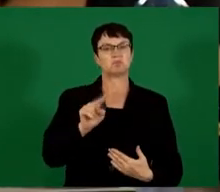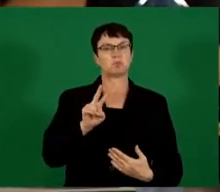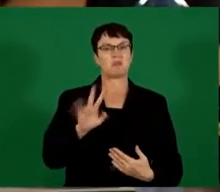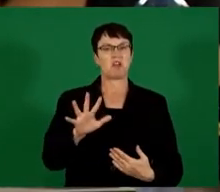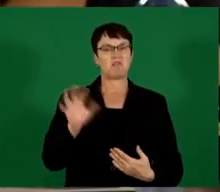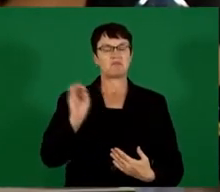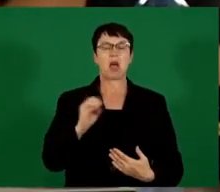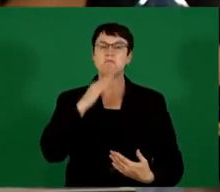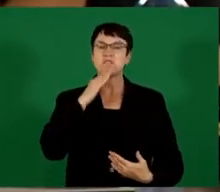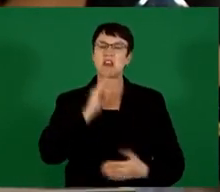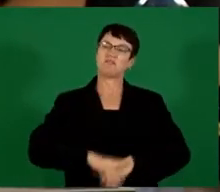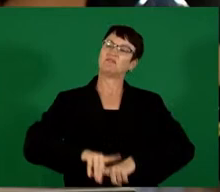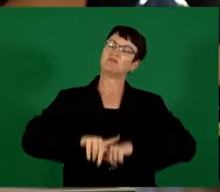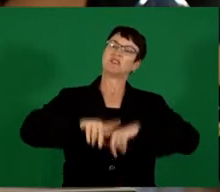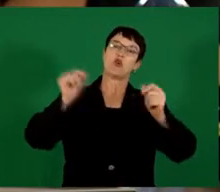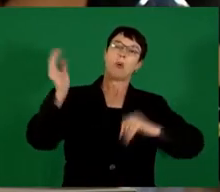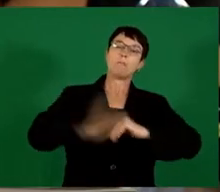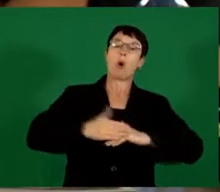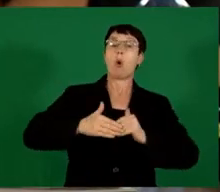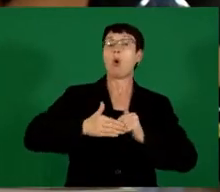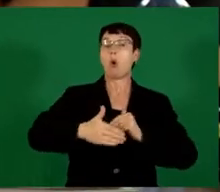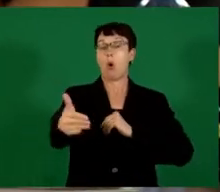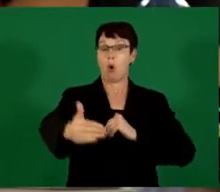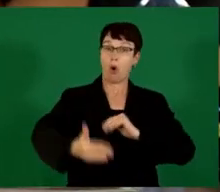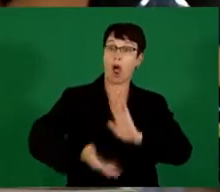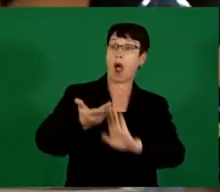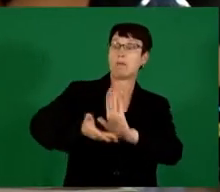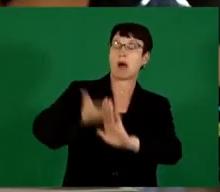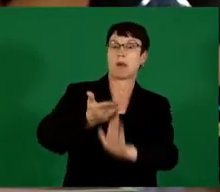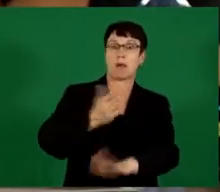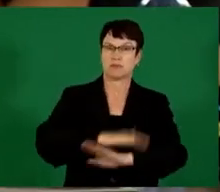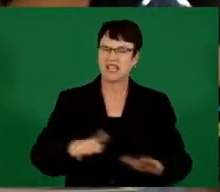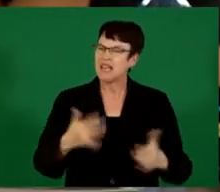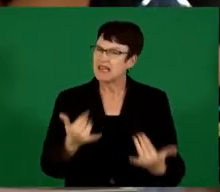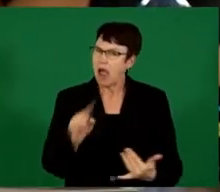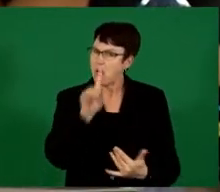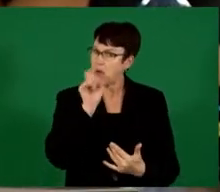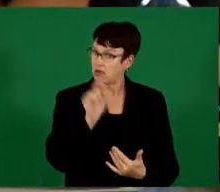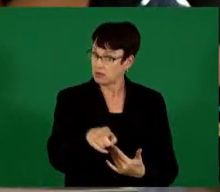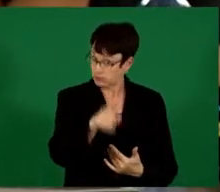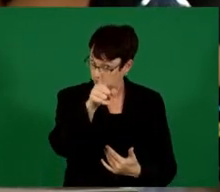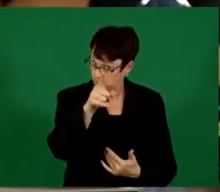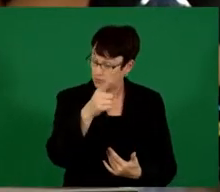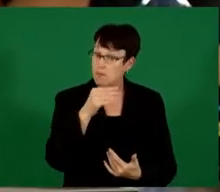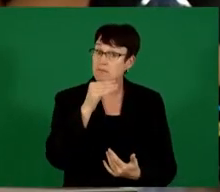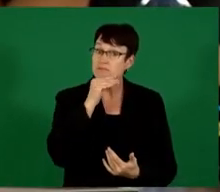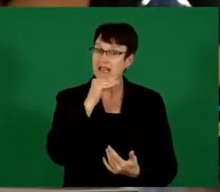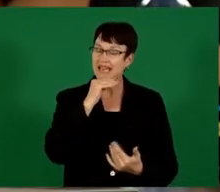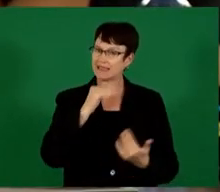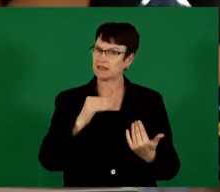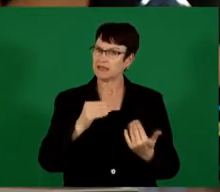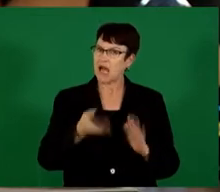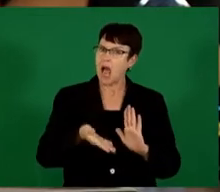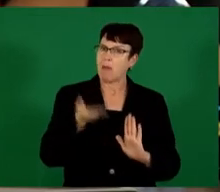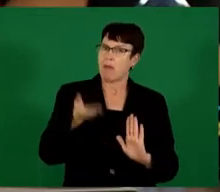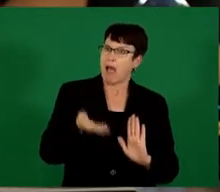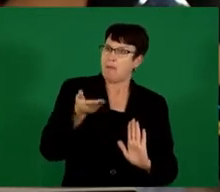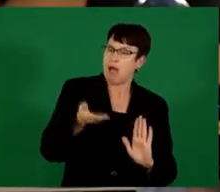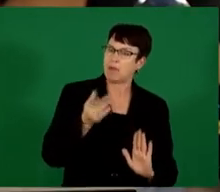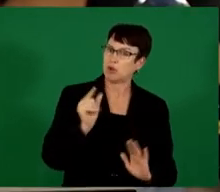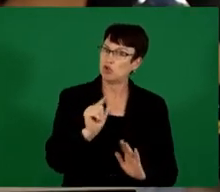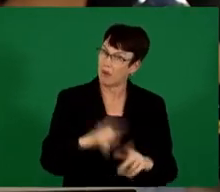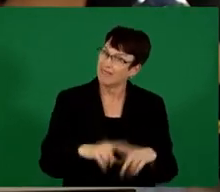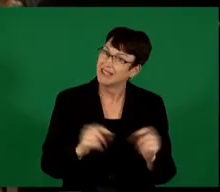cycle. Is the governor saying the market is running ahead of the SOB, or are we at the end or near the end of the rate hiking cycle?